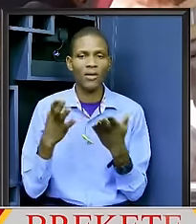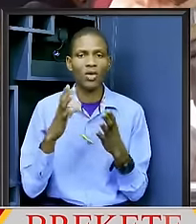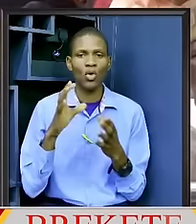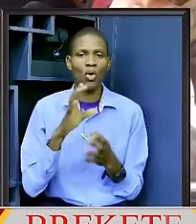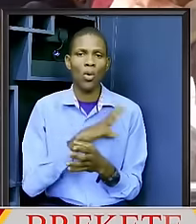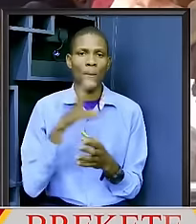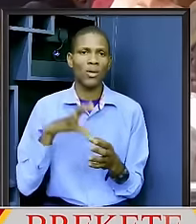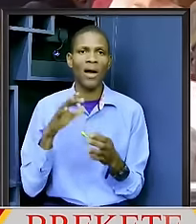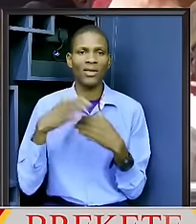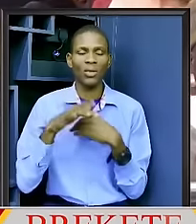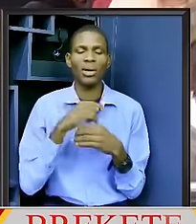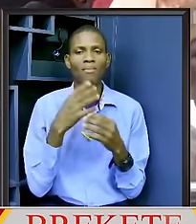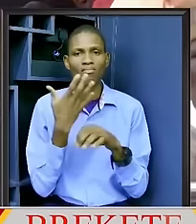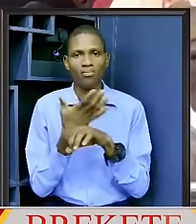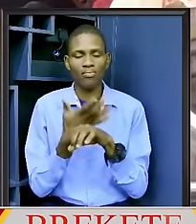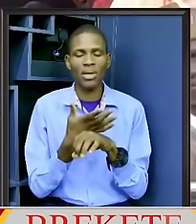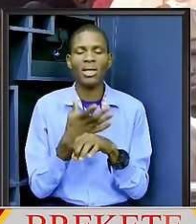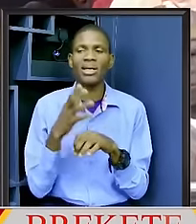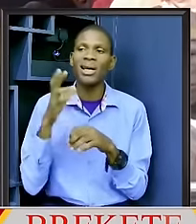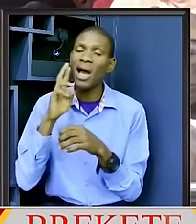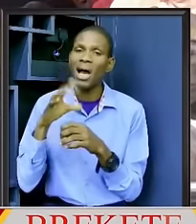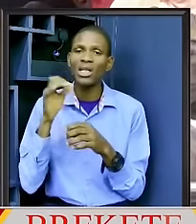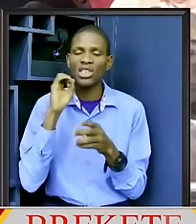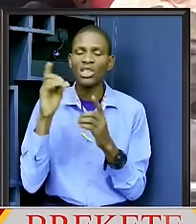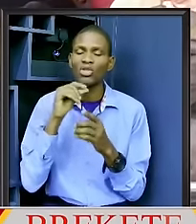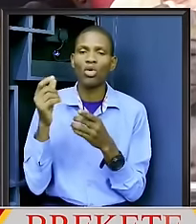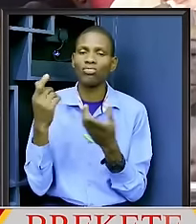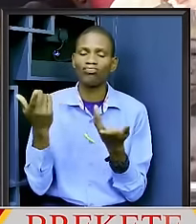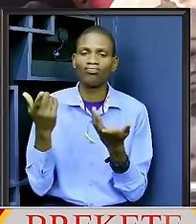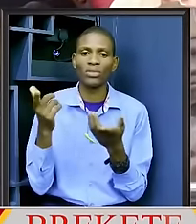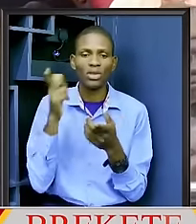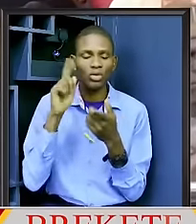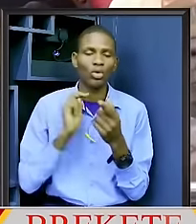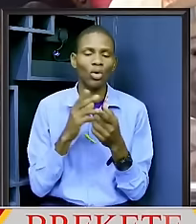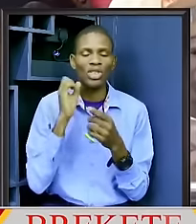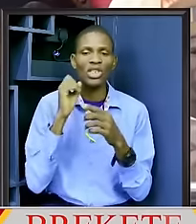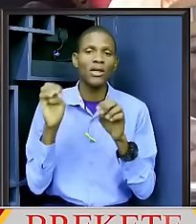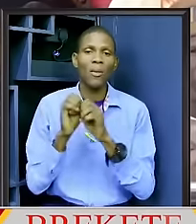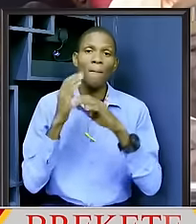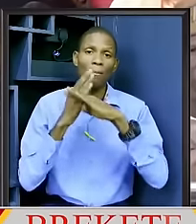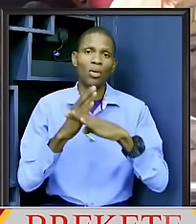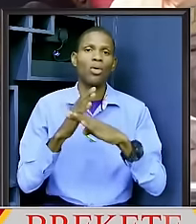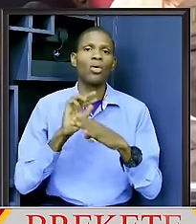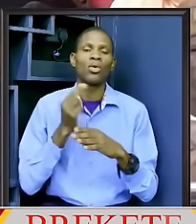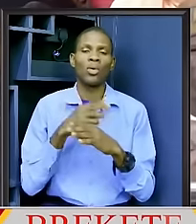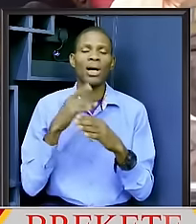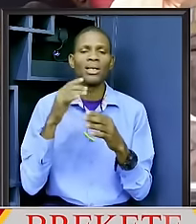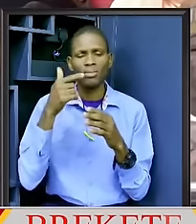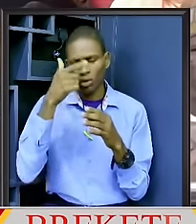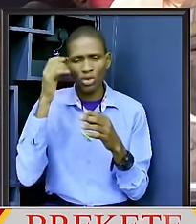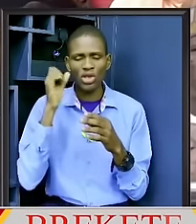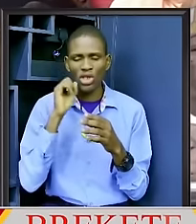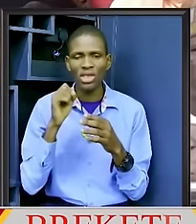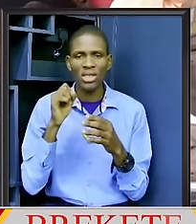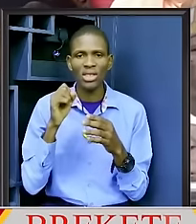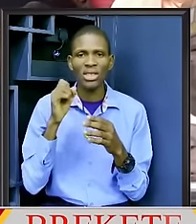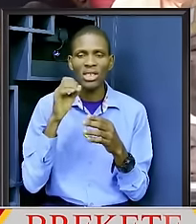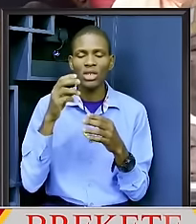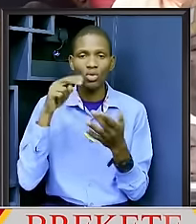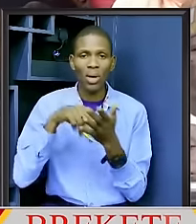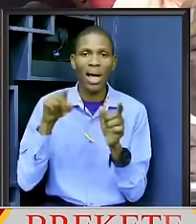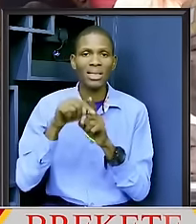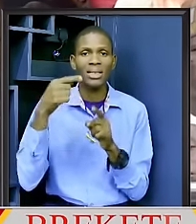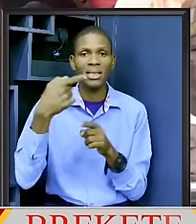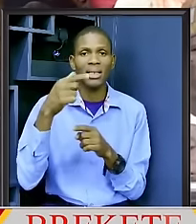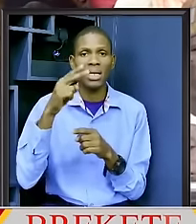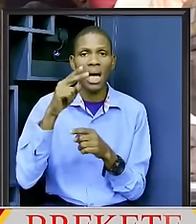have appealed to her and she was not listening to us, she even blocked us. And since she was the one that brought, I said, okay, since we